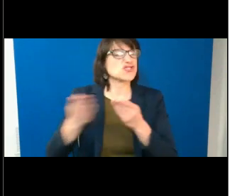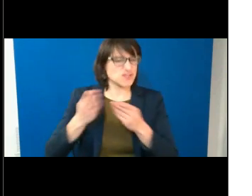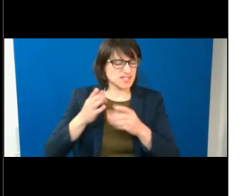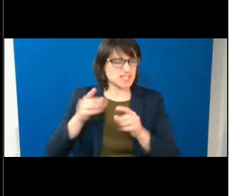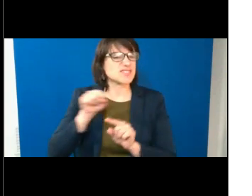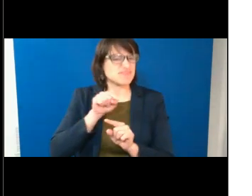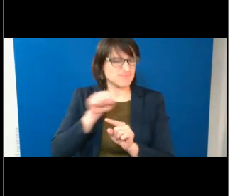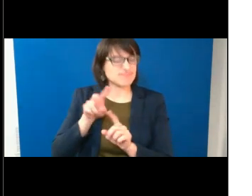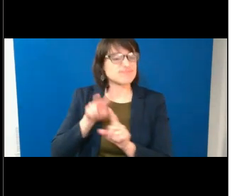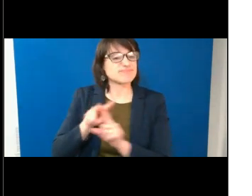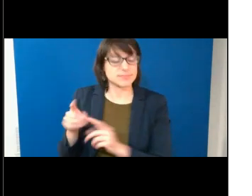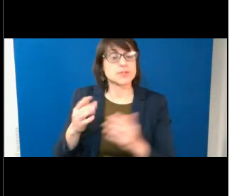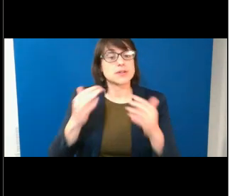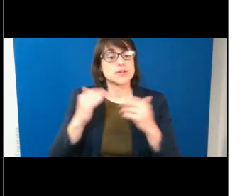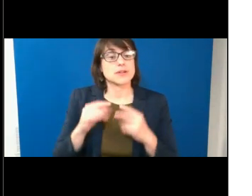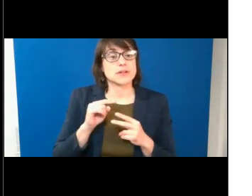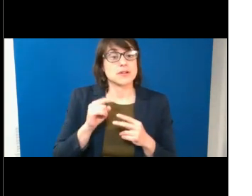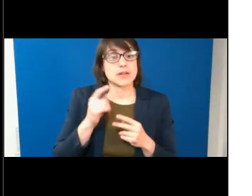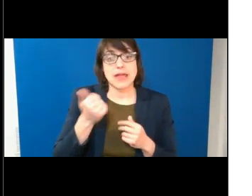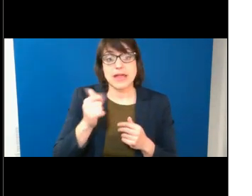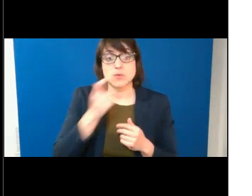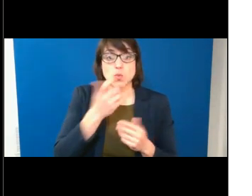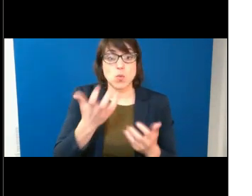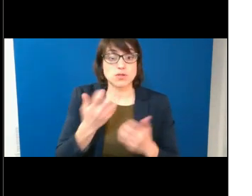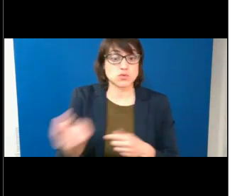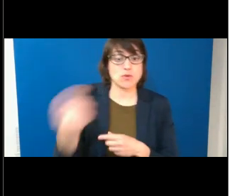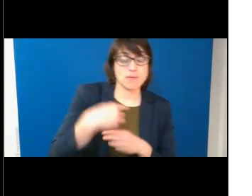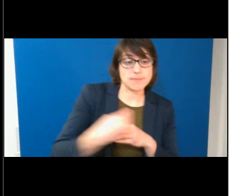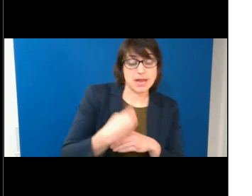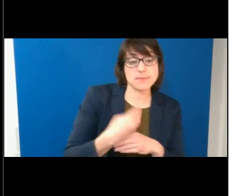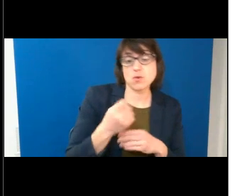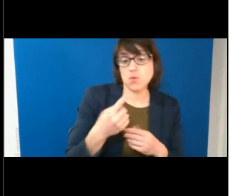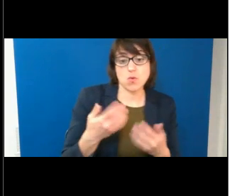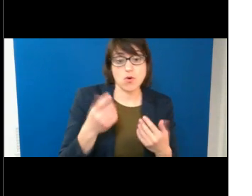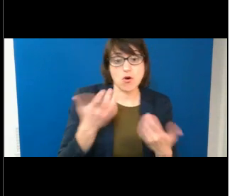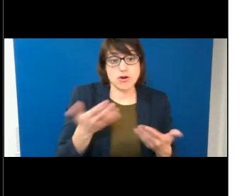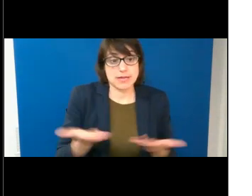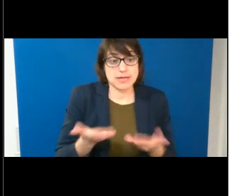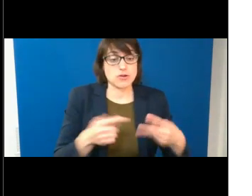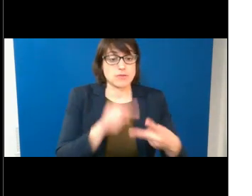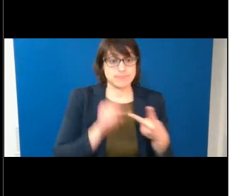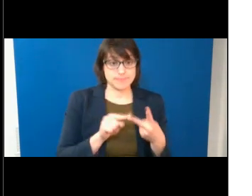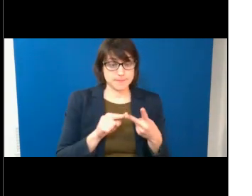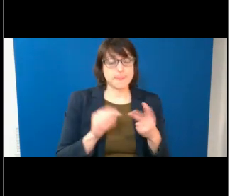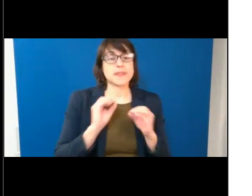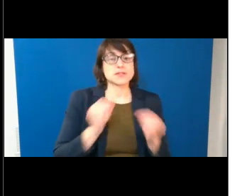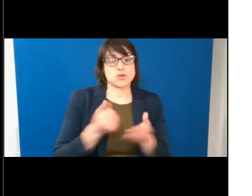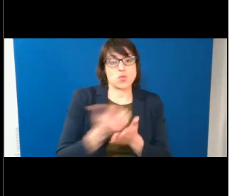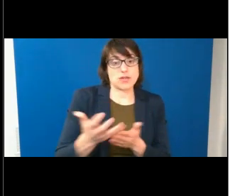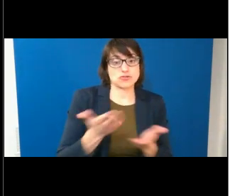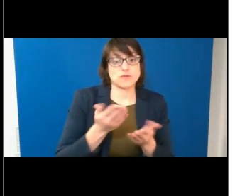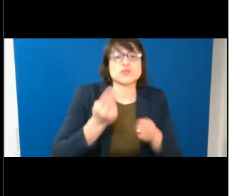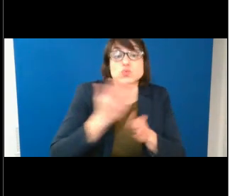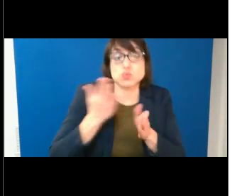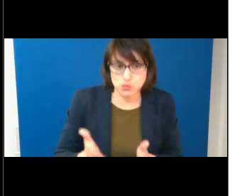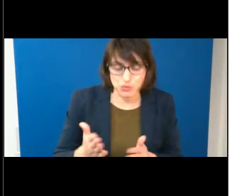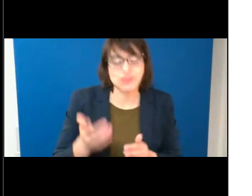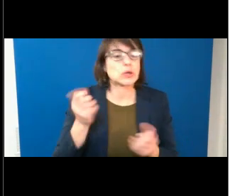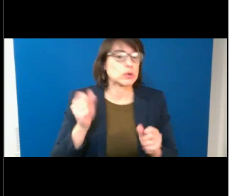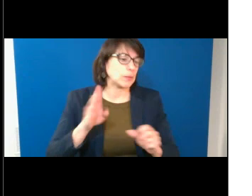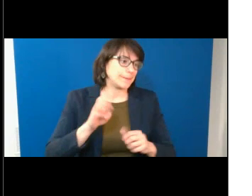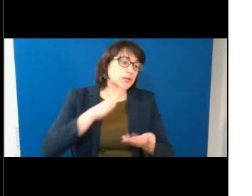the second workshop will be for service users, so anyone that wants to implement these solutions. So that can be schools, event producers,